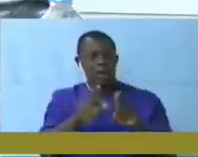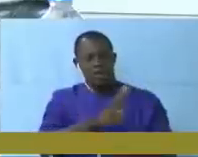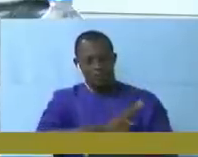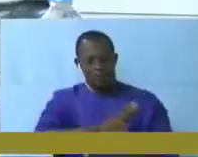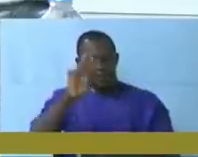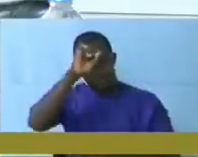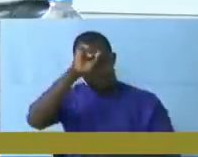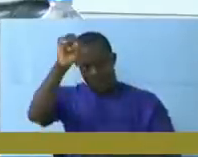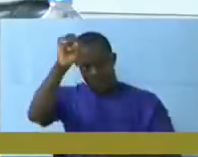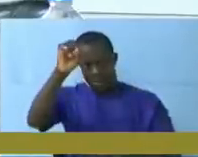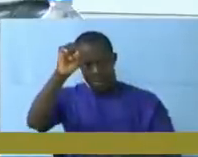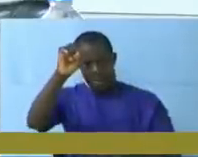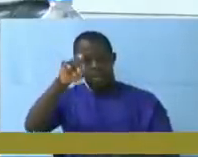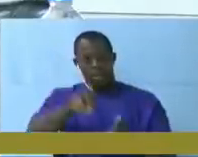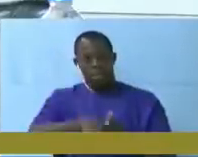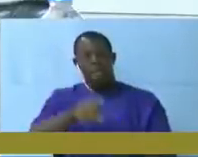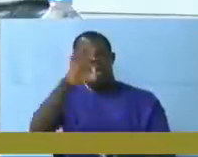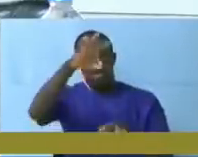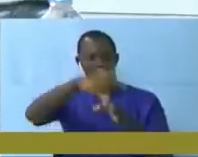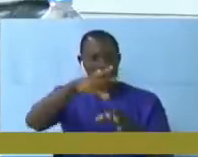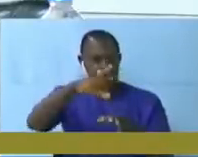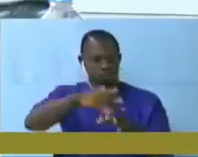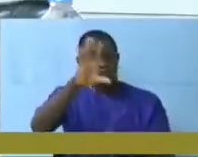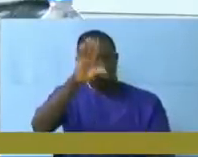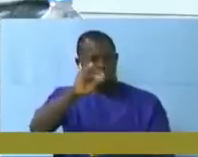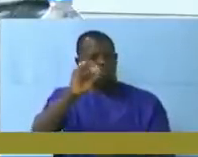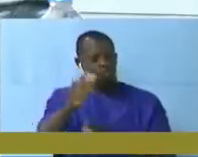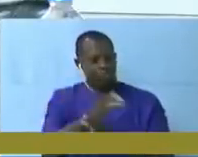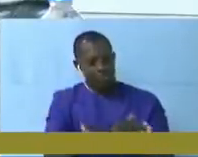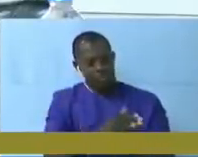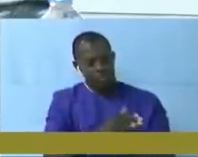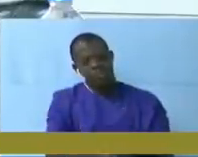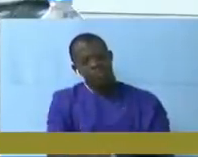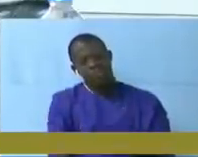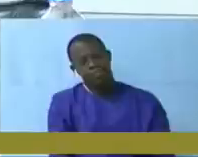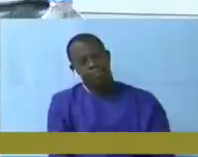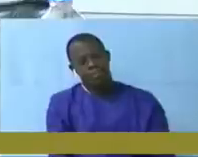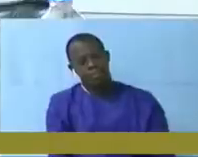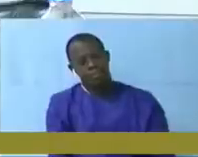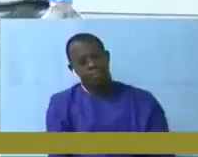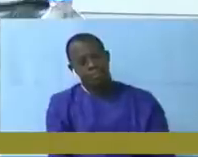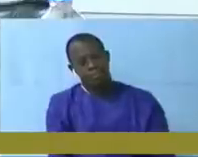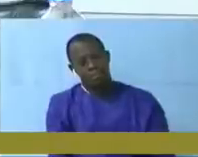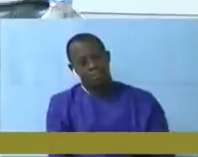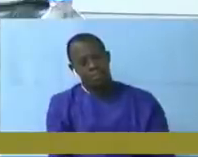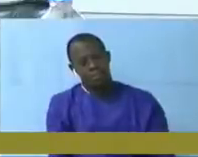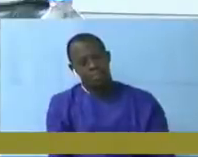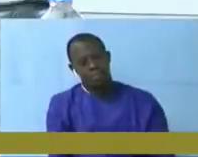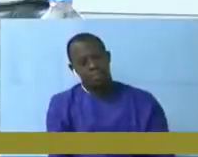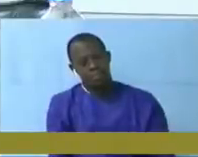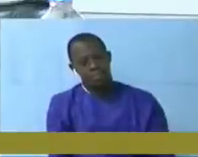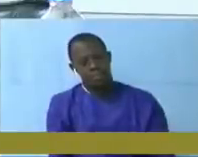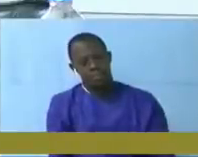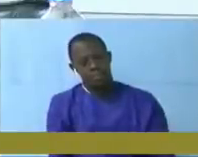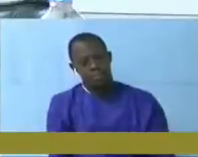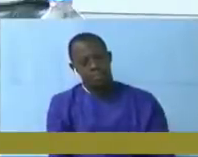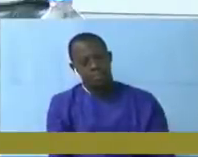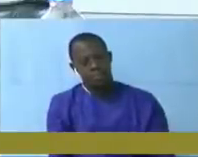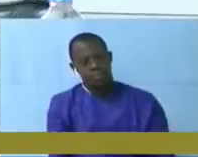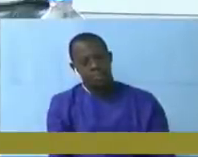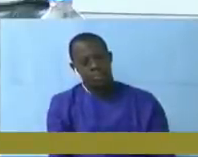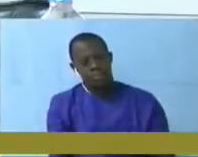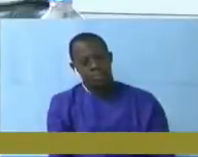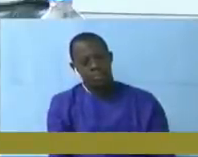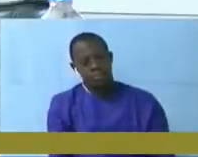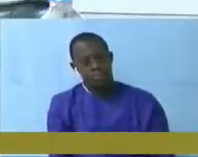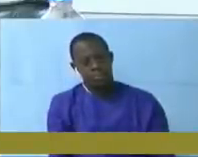is elected. Bu ko defé rek, fi muy wone rek pour gëna garal nak ci mbir yoy fi muy yobbu. Moy comme ki